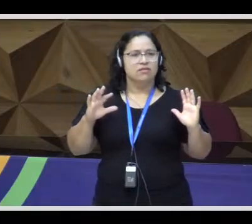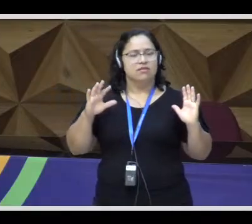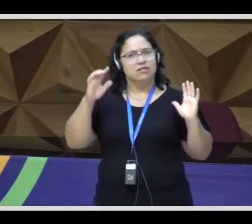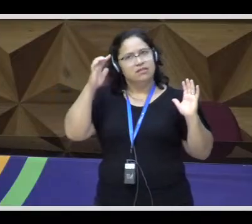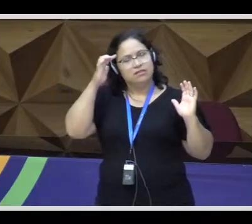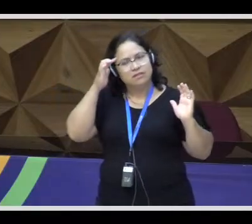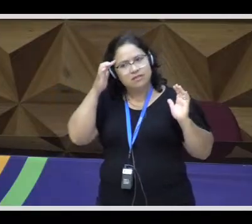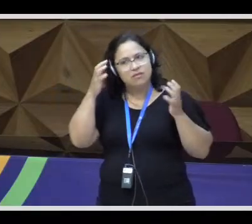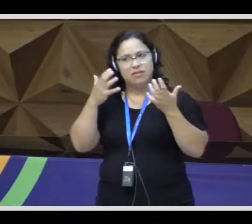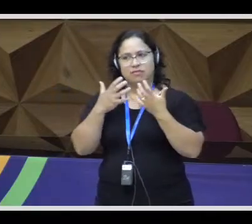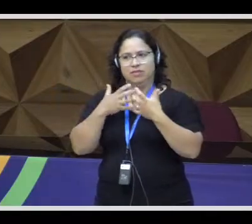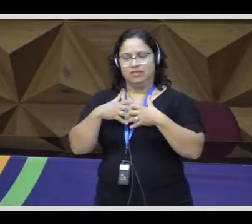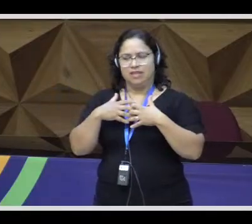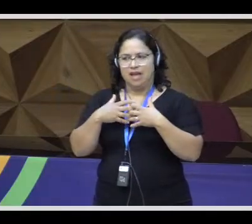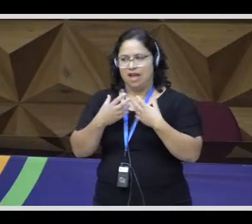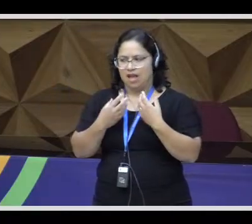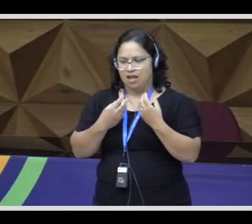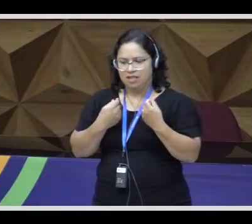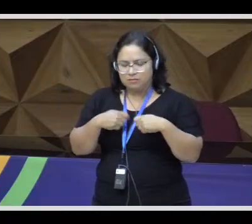finance and